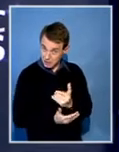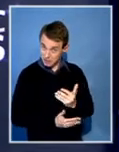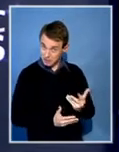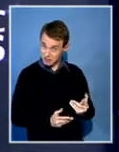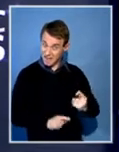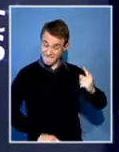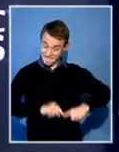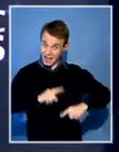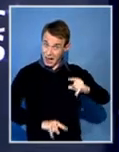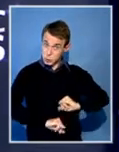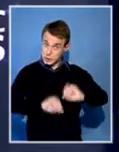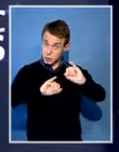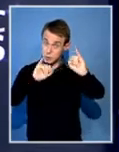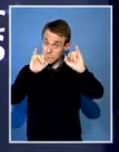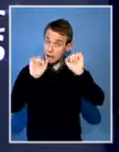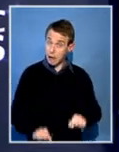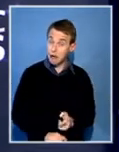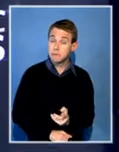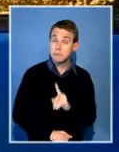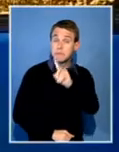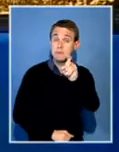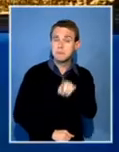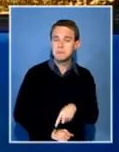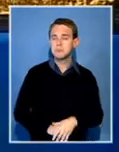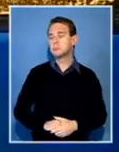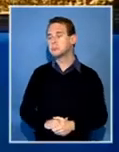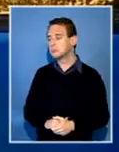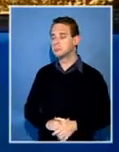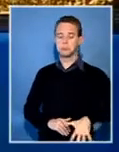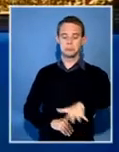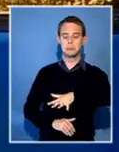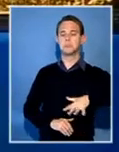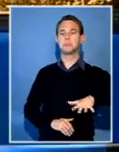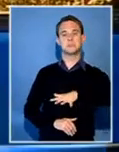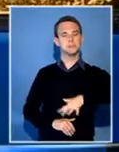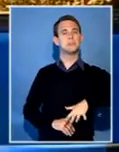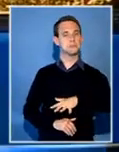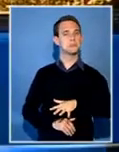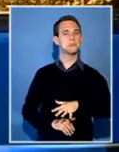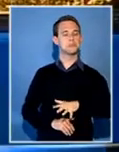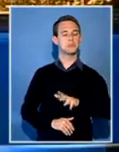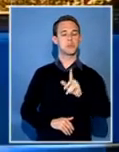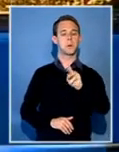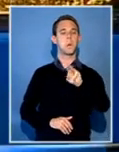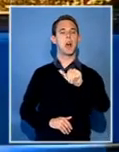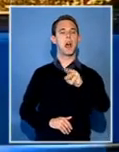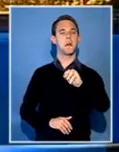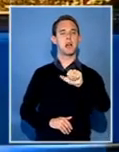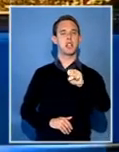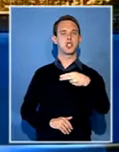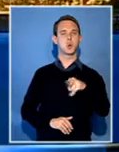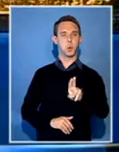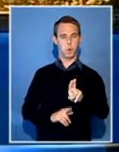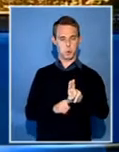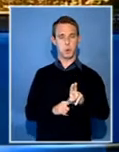political violence escalate? Well, certainly KwaMashu has got a double blow because with the eve of the